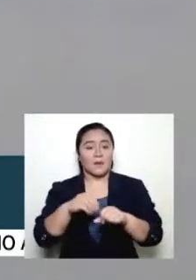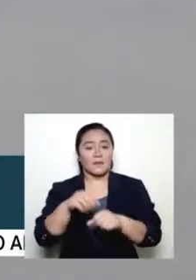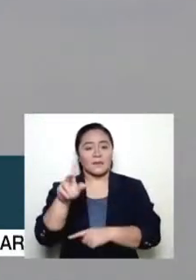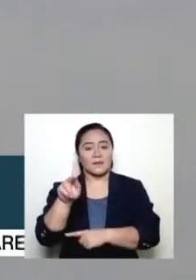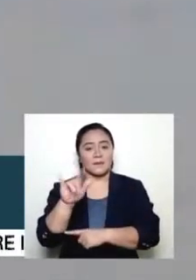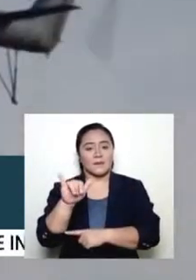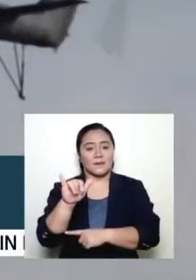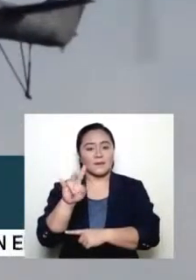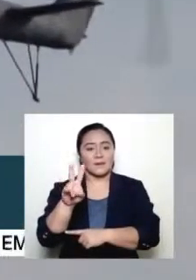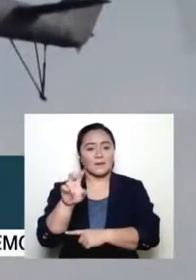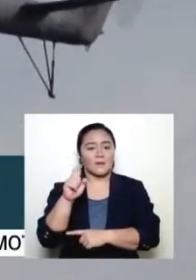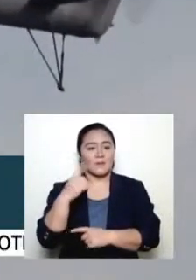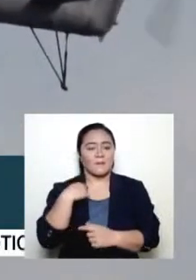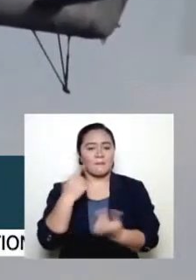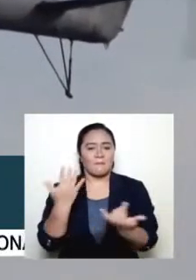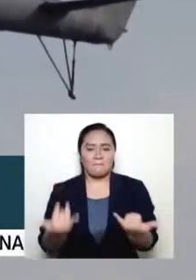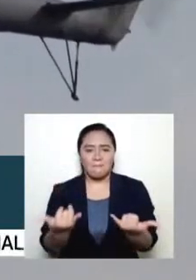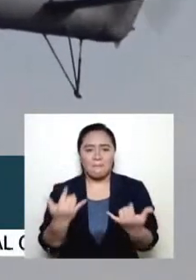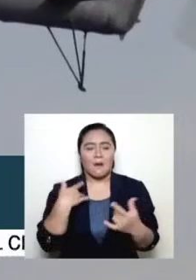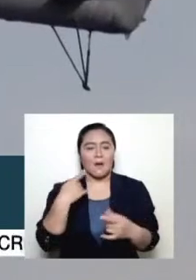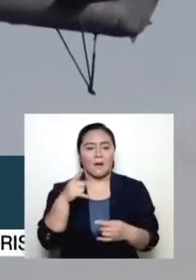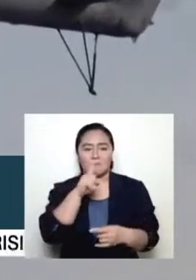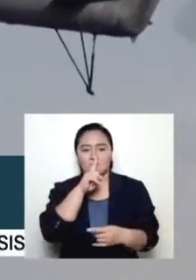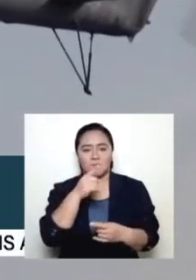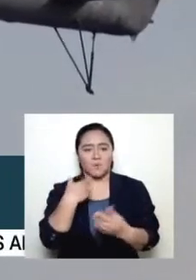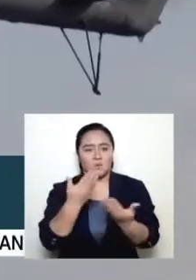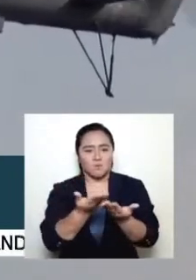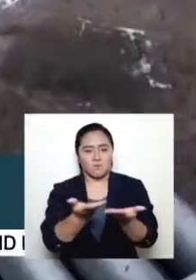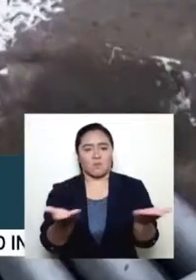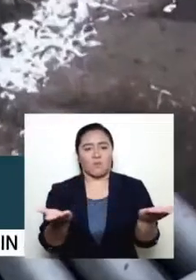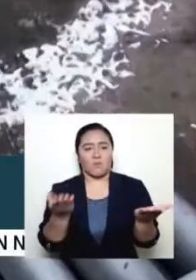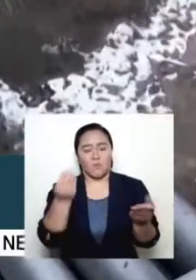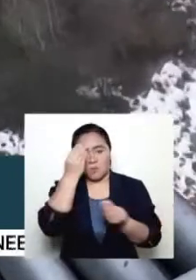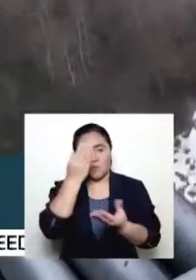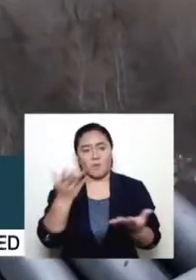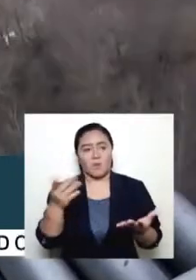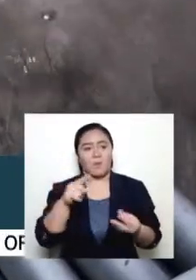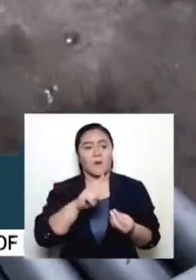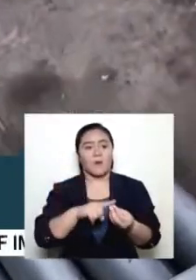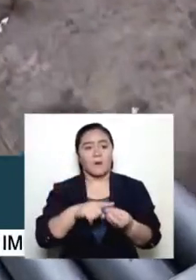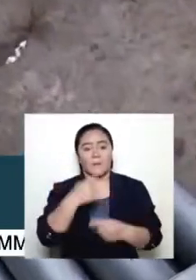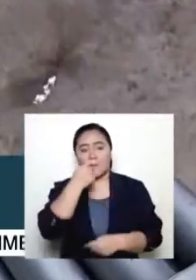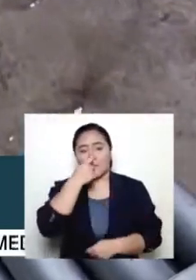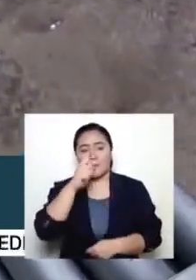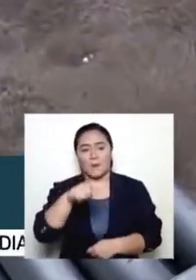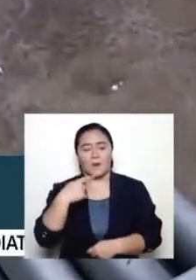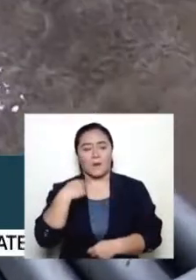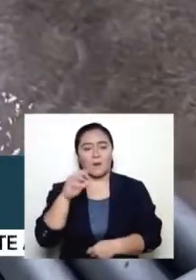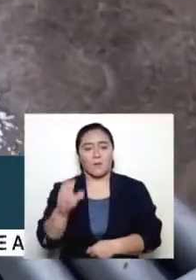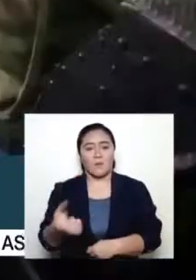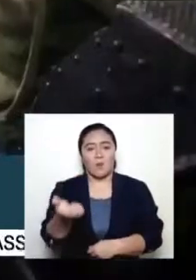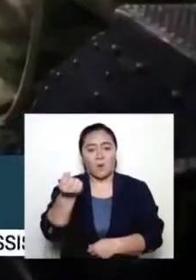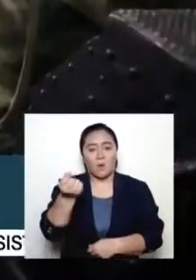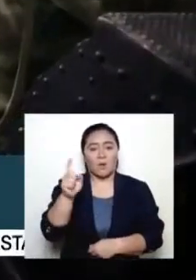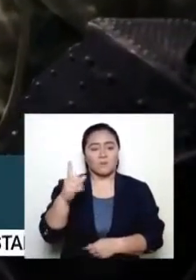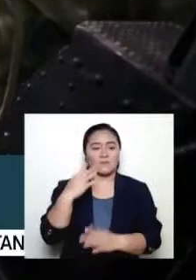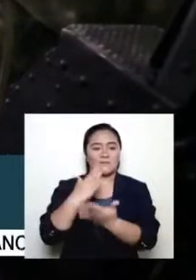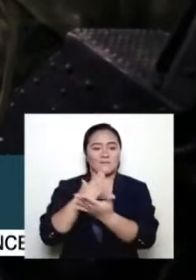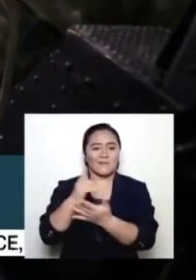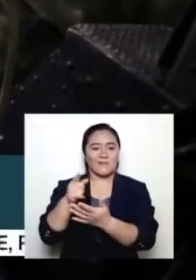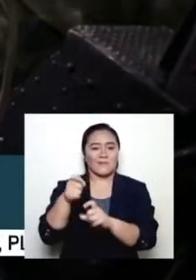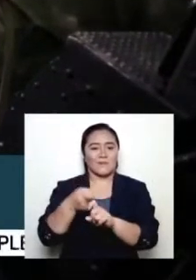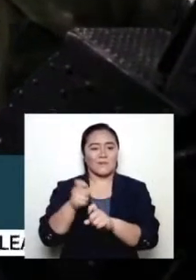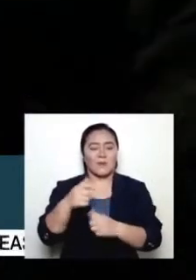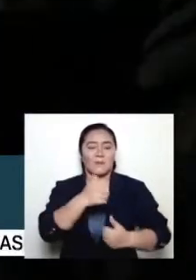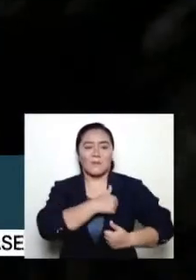several conditions it has laid out. The demands include Ukraine stopping its own military action, changing its